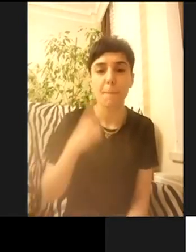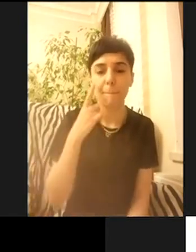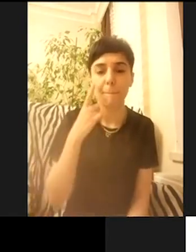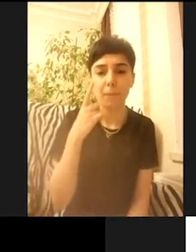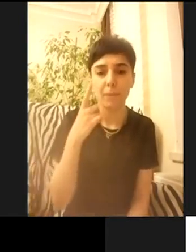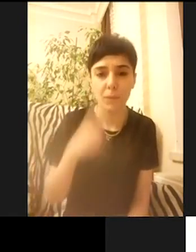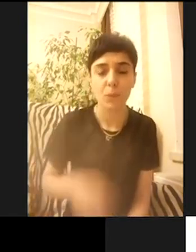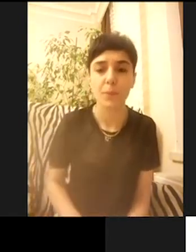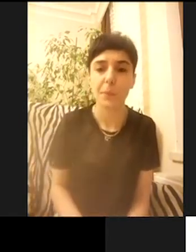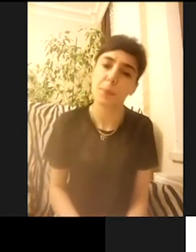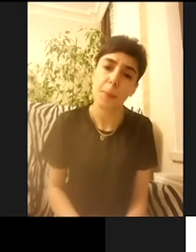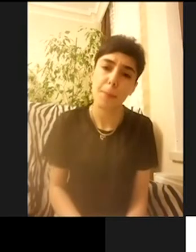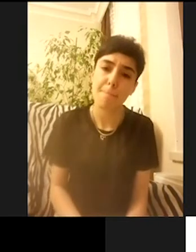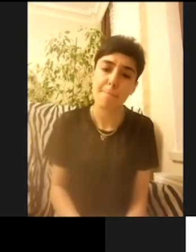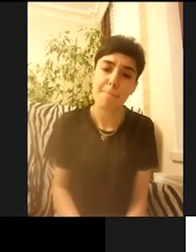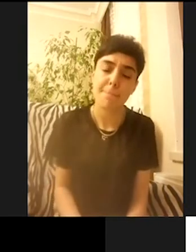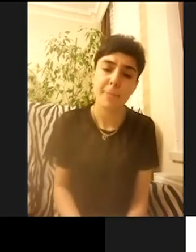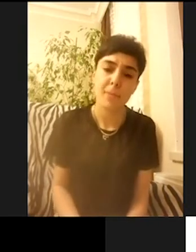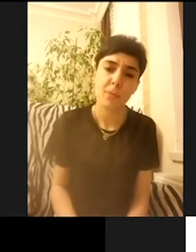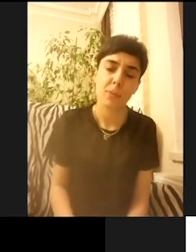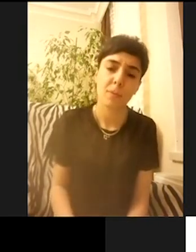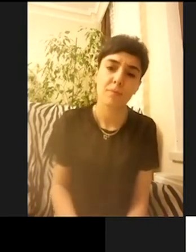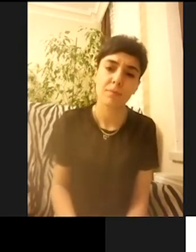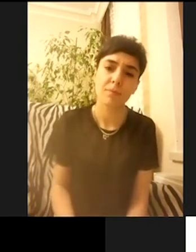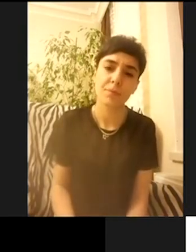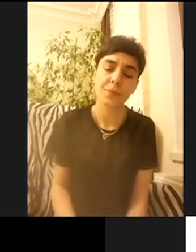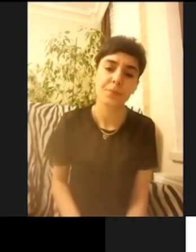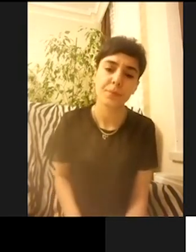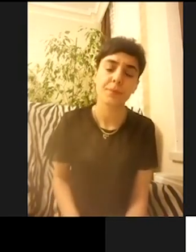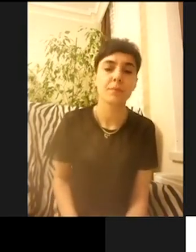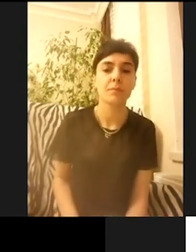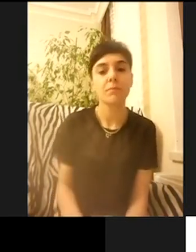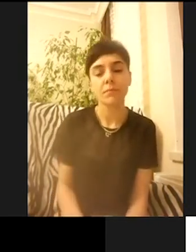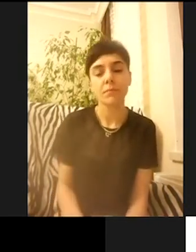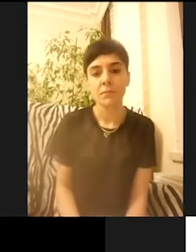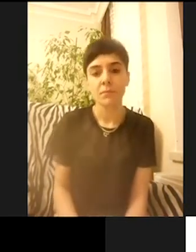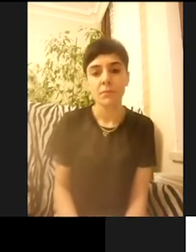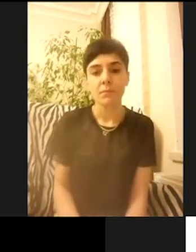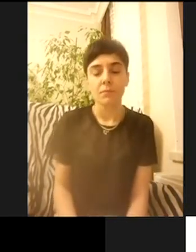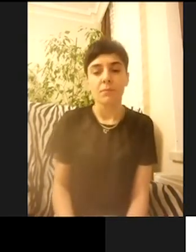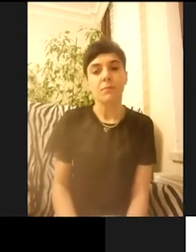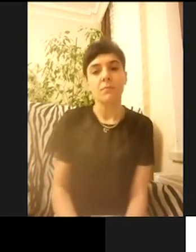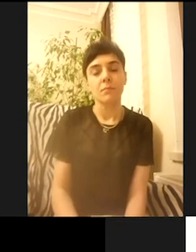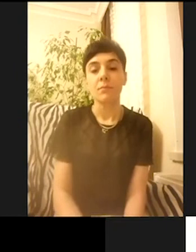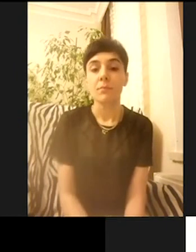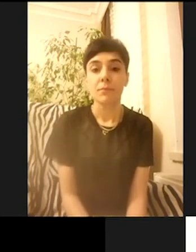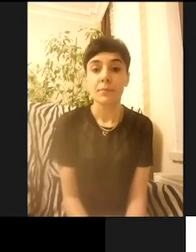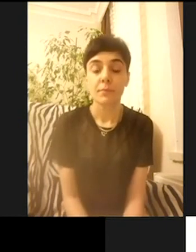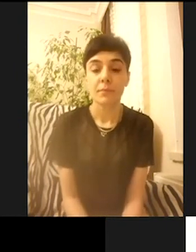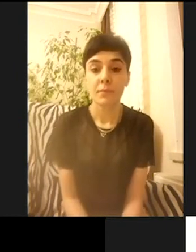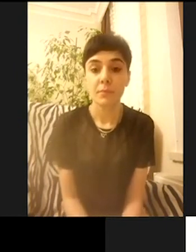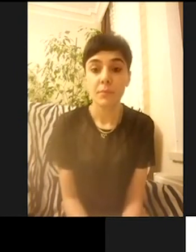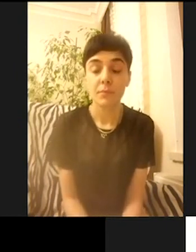yeah, I was like, for me, I was like, okay, it was new for me, but I just did it because